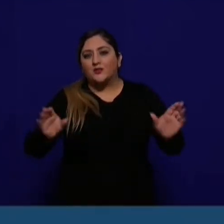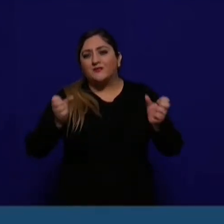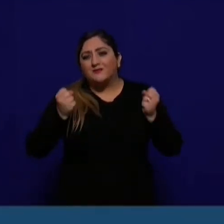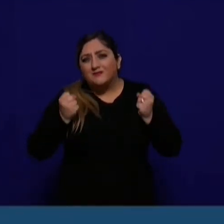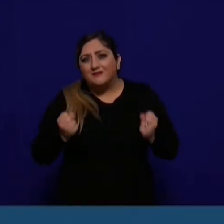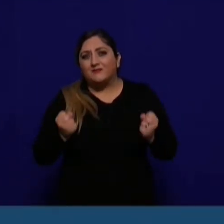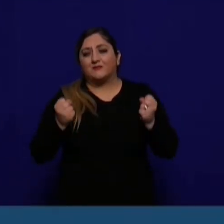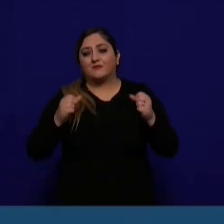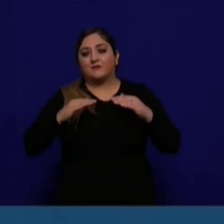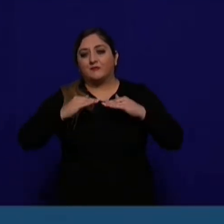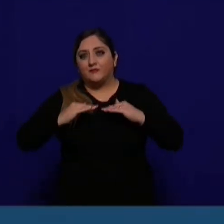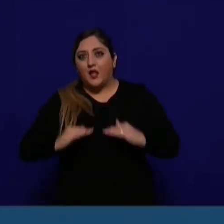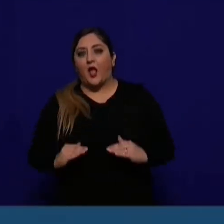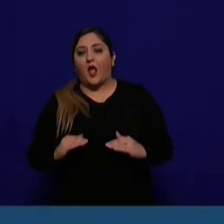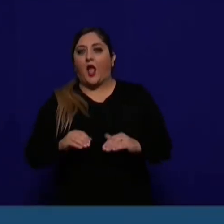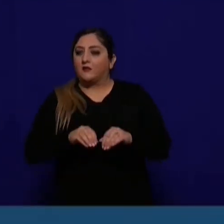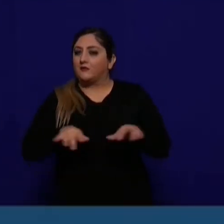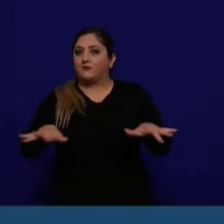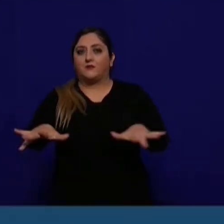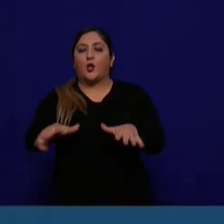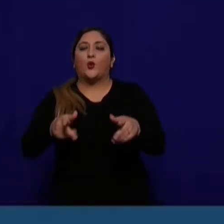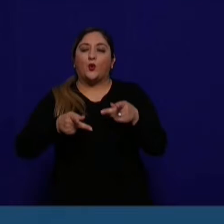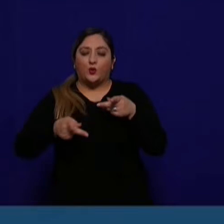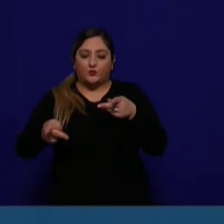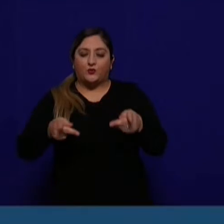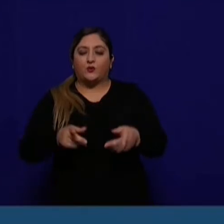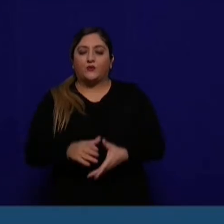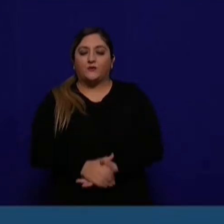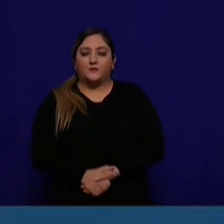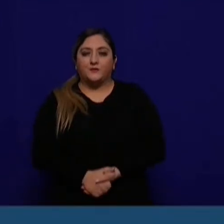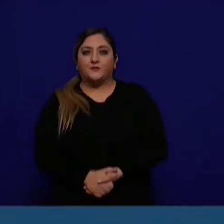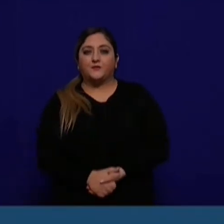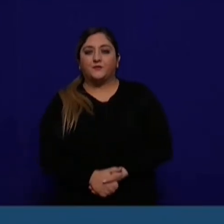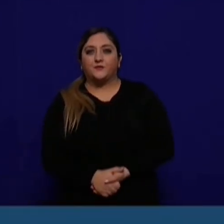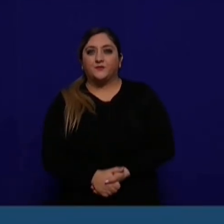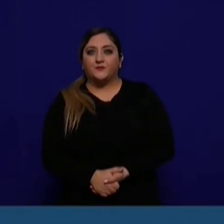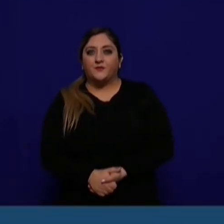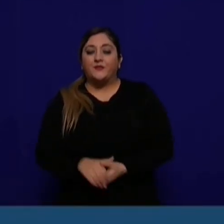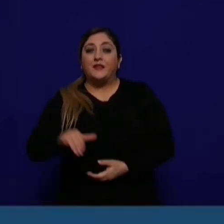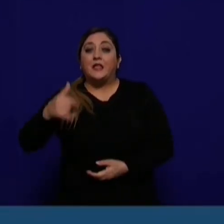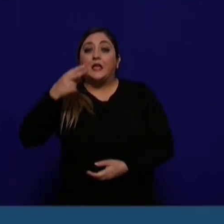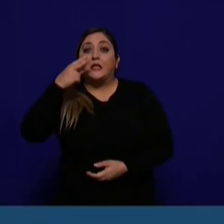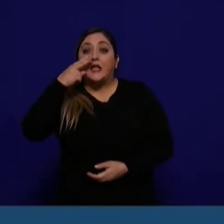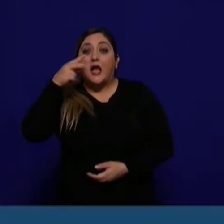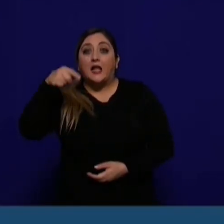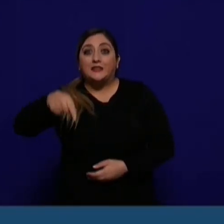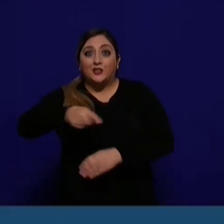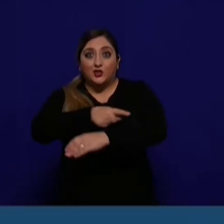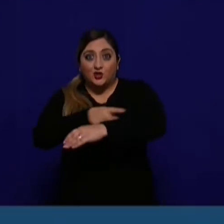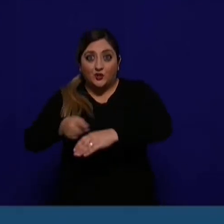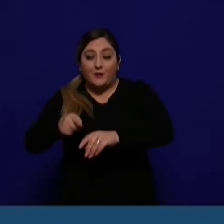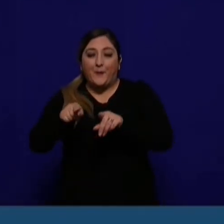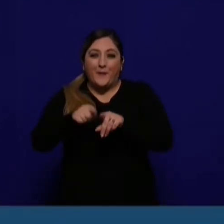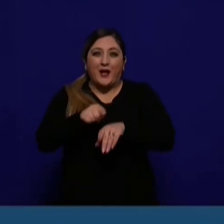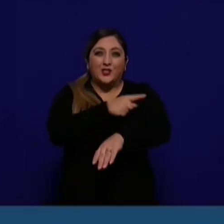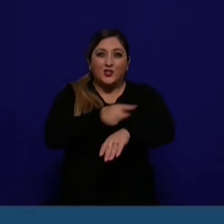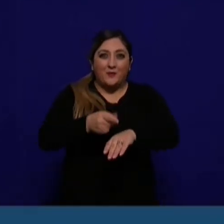u nikkontribwixxu wkoll għall kontroll tas-sitwazzjoni. Jekk tqabbel mal-ġimgħa ta' qabel qegħdin naraw li kien